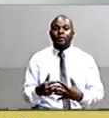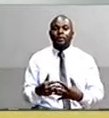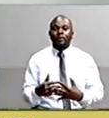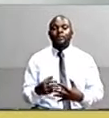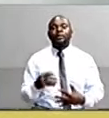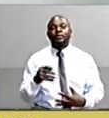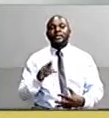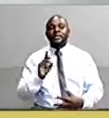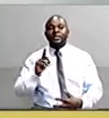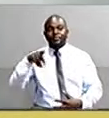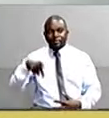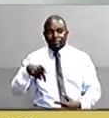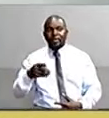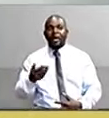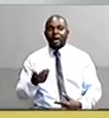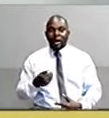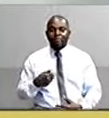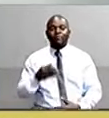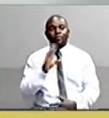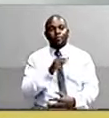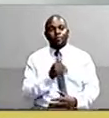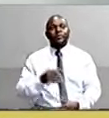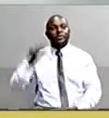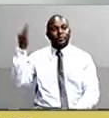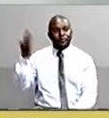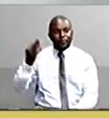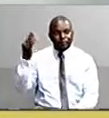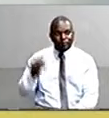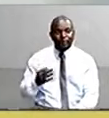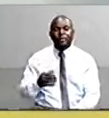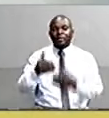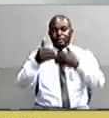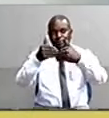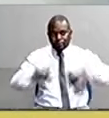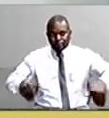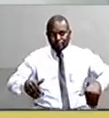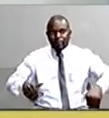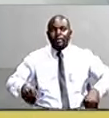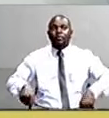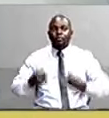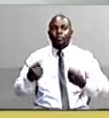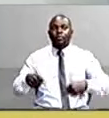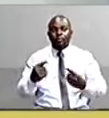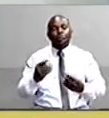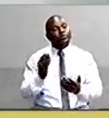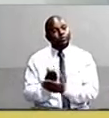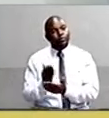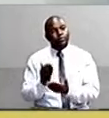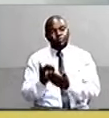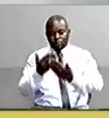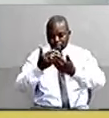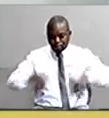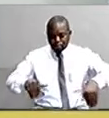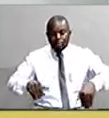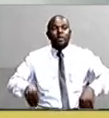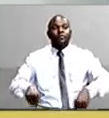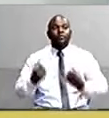I think DP has the moral authority to preach non-violence because we have proved that we are non-violent.